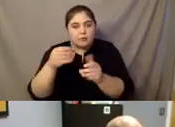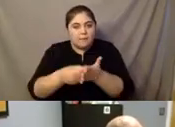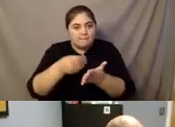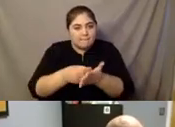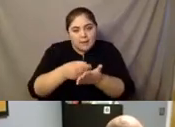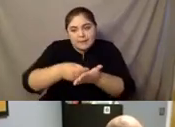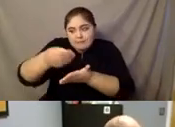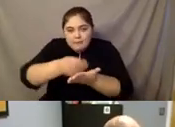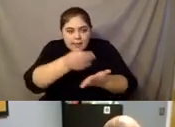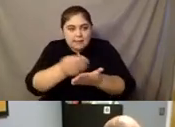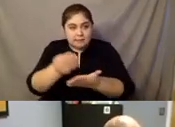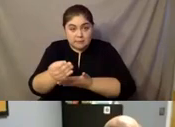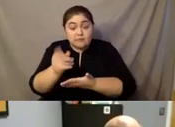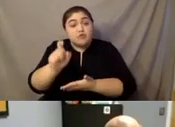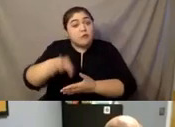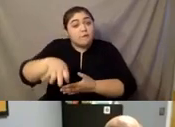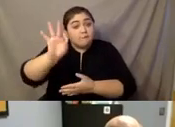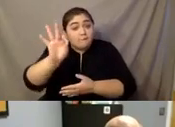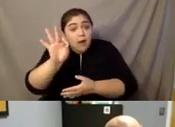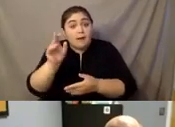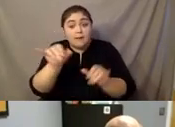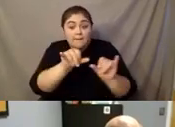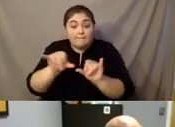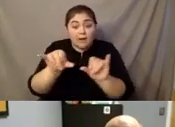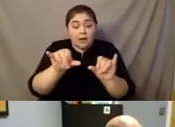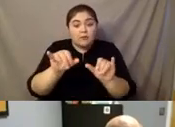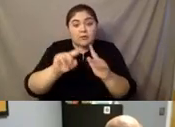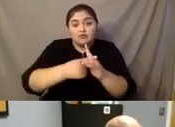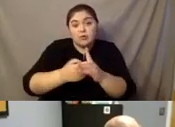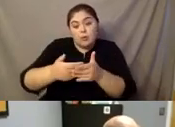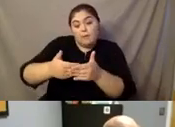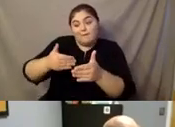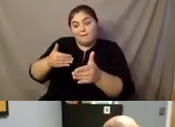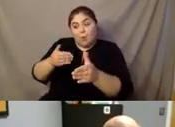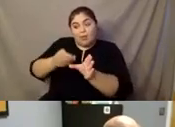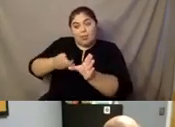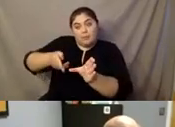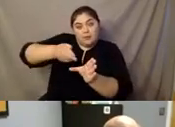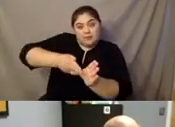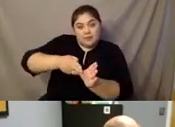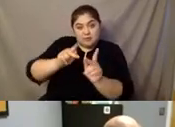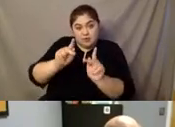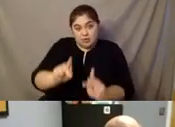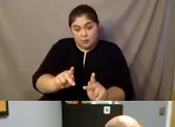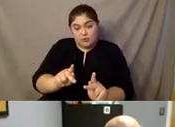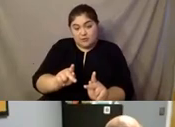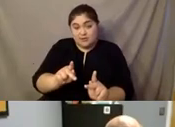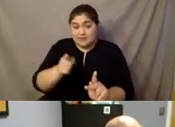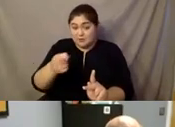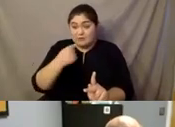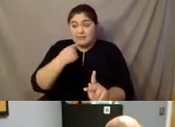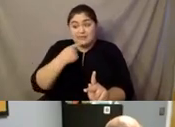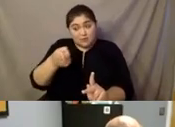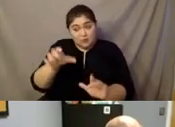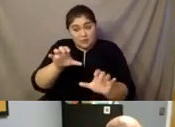a pattern that predates the participation of the person who's been accused of